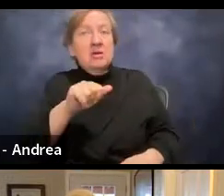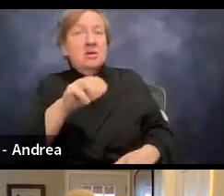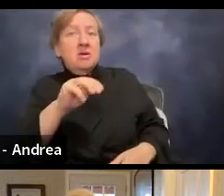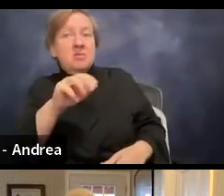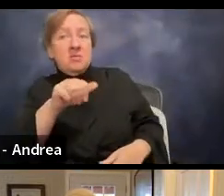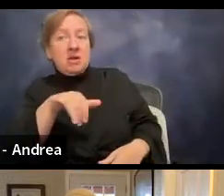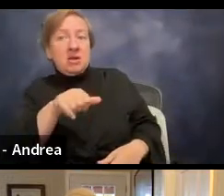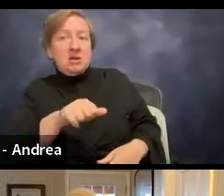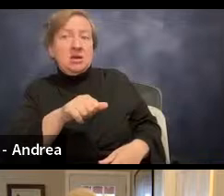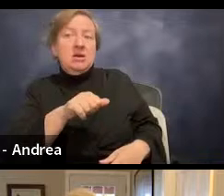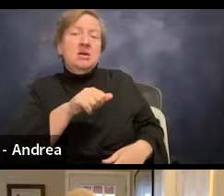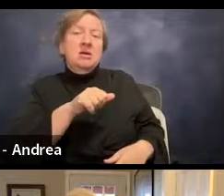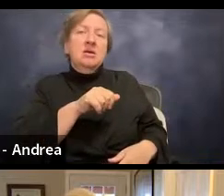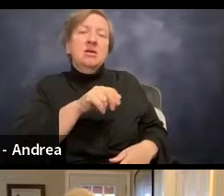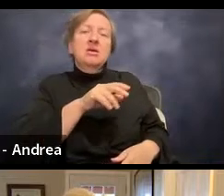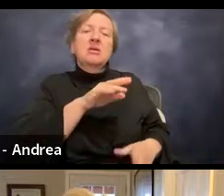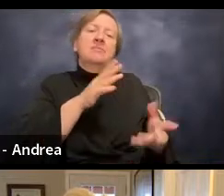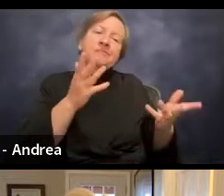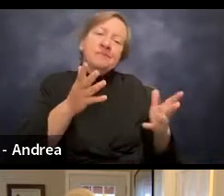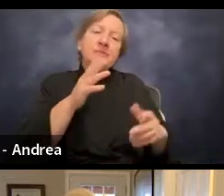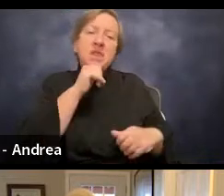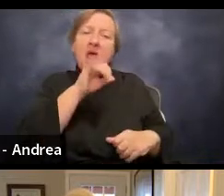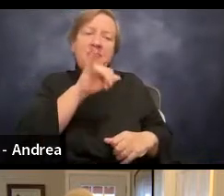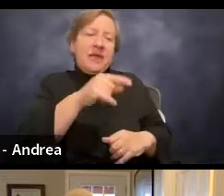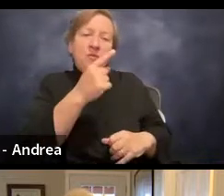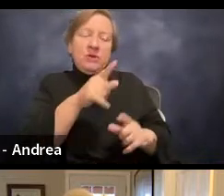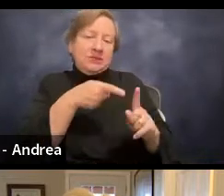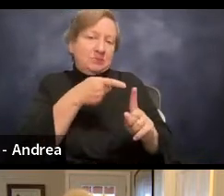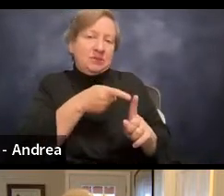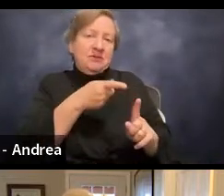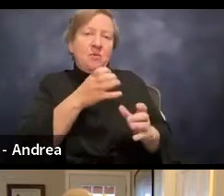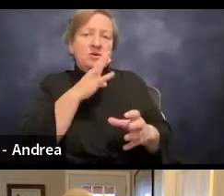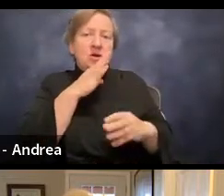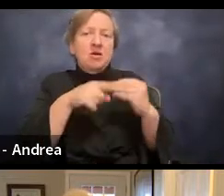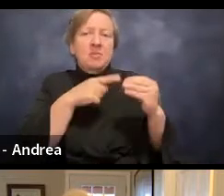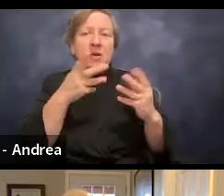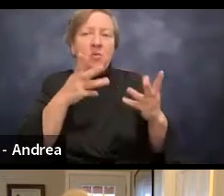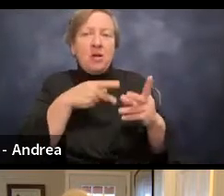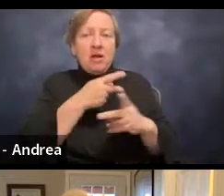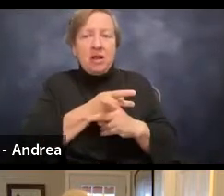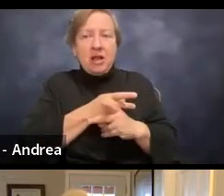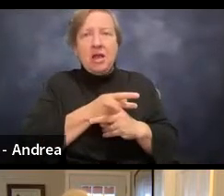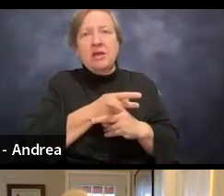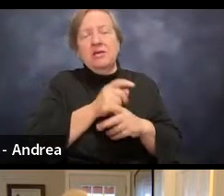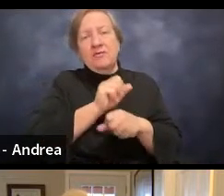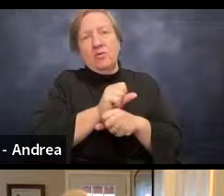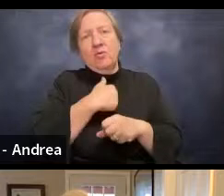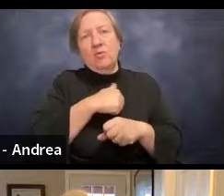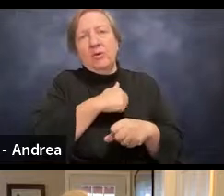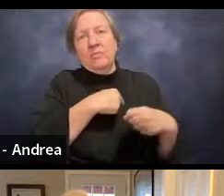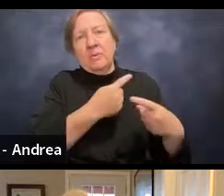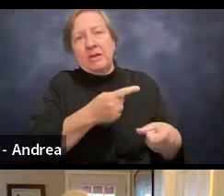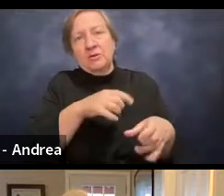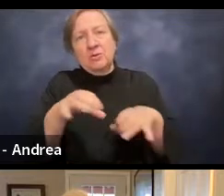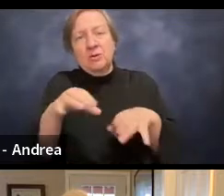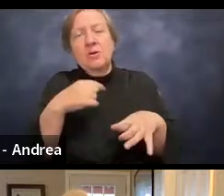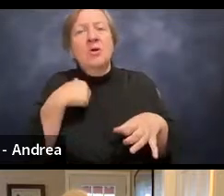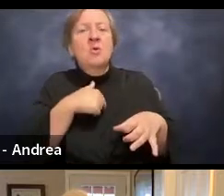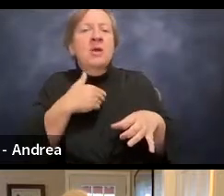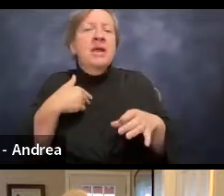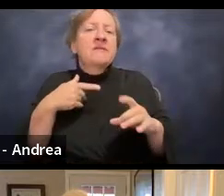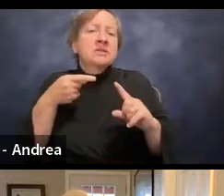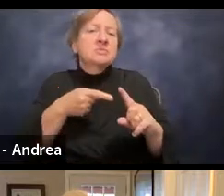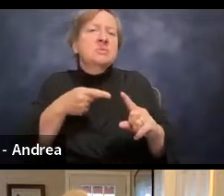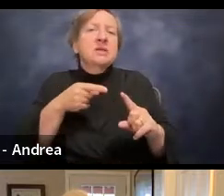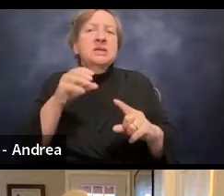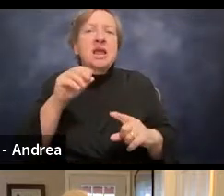Yes, not that one specifically. So I want to talk a little bit about the type of outreach we've been doing. We have a very specific